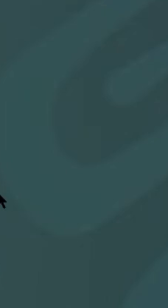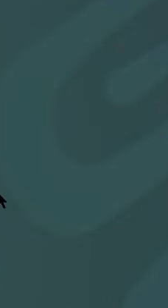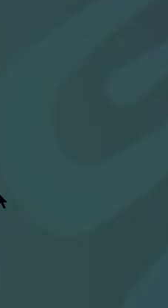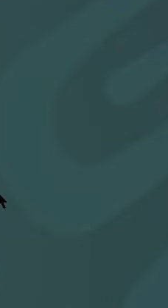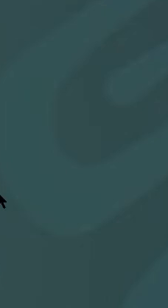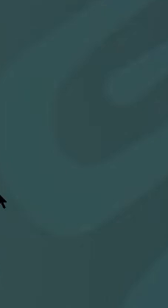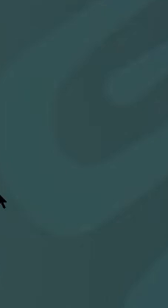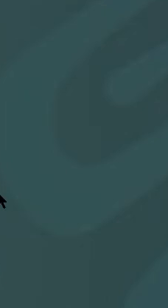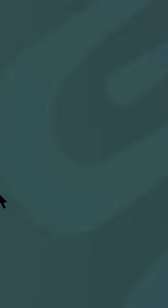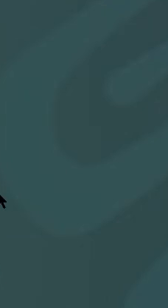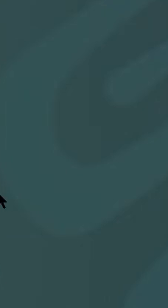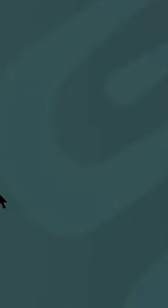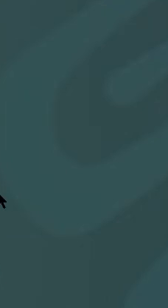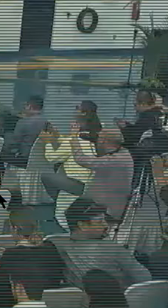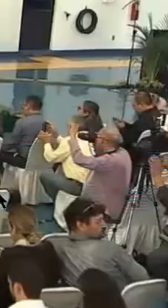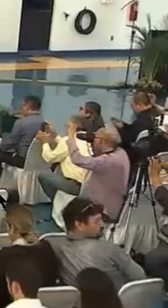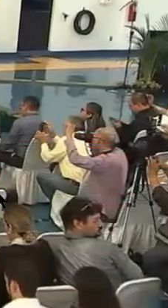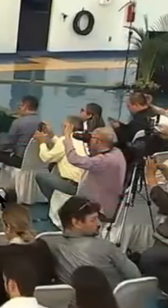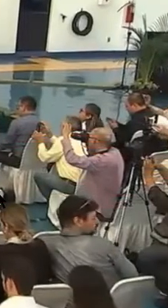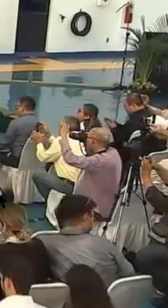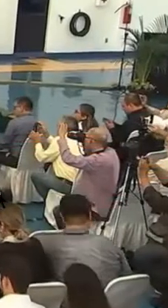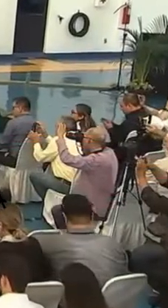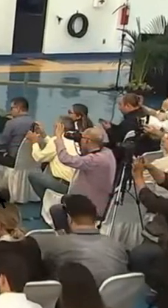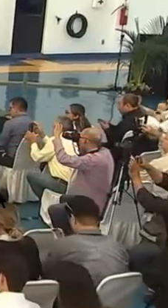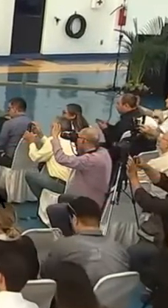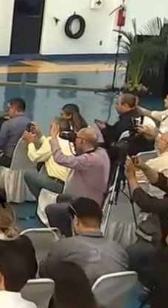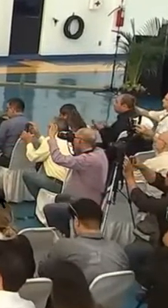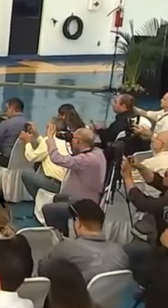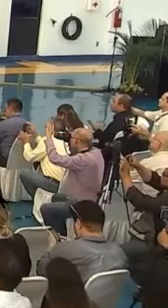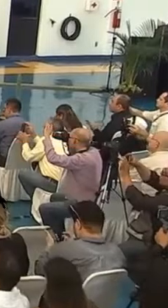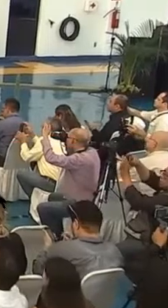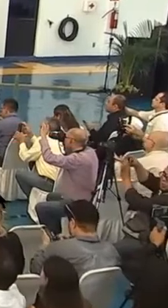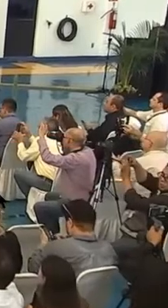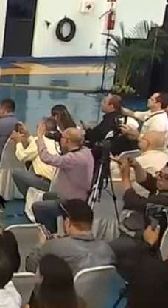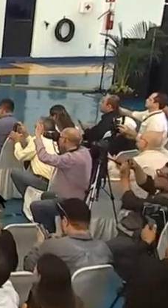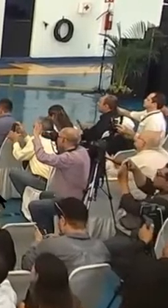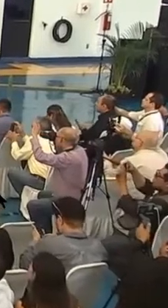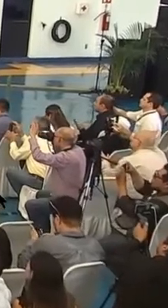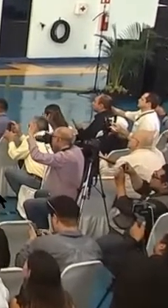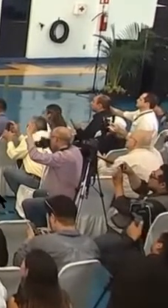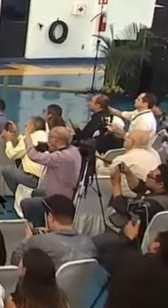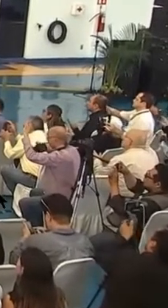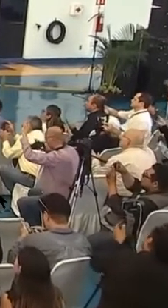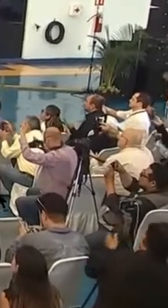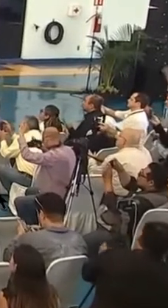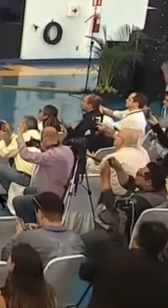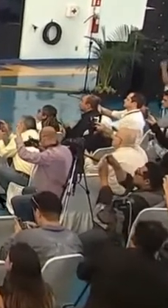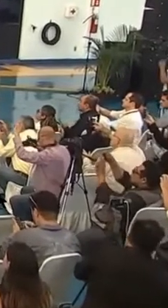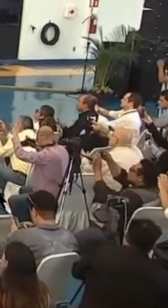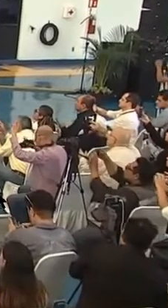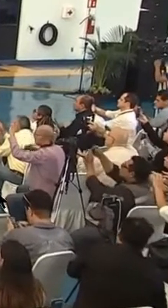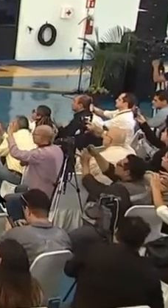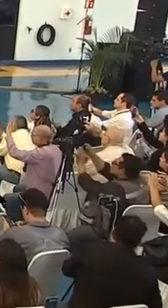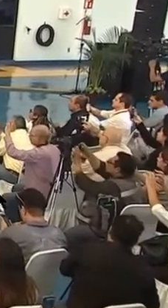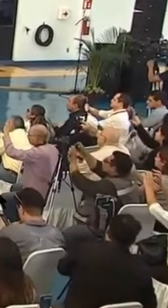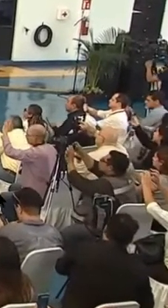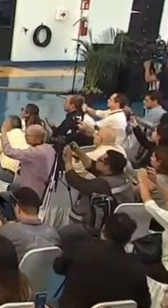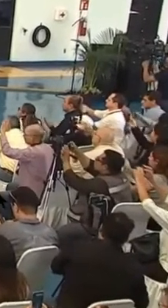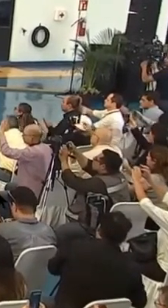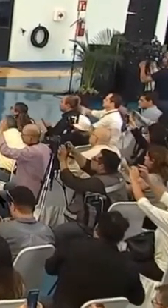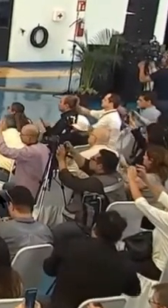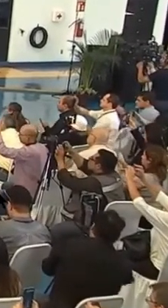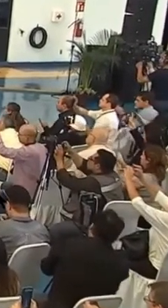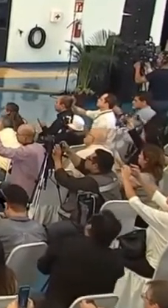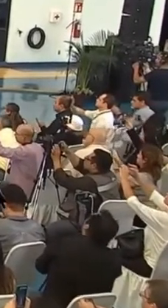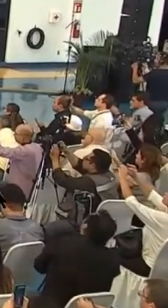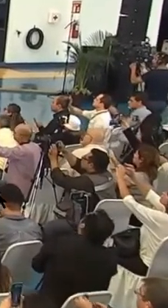as you know every day I go from 6:00 to 7:00 in the morning this